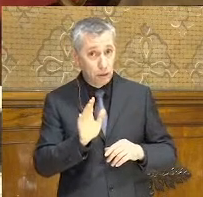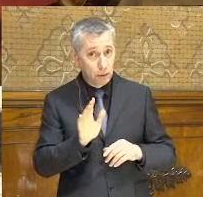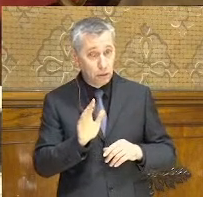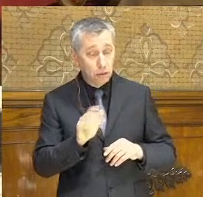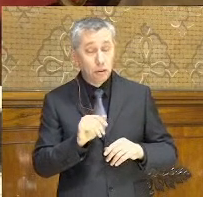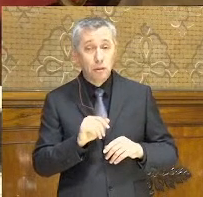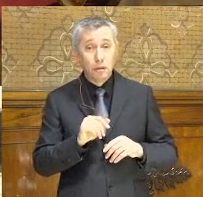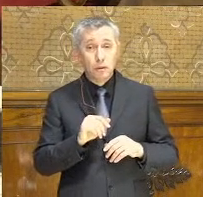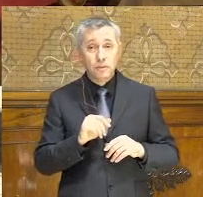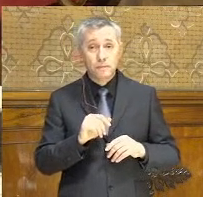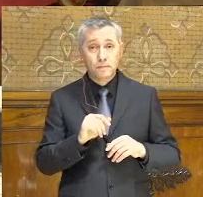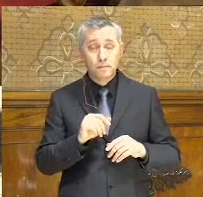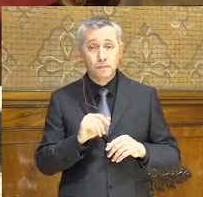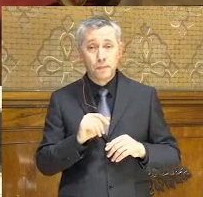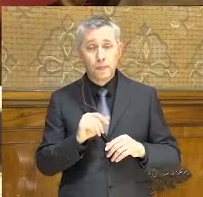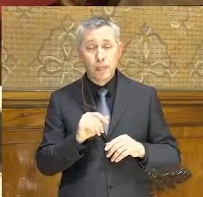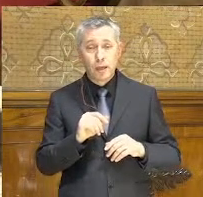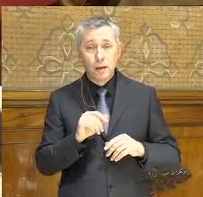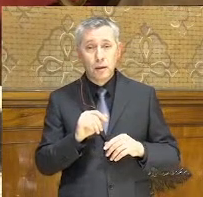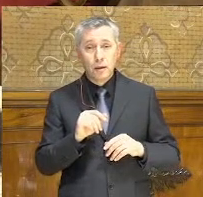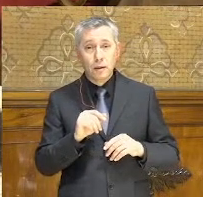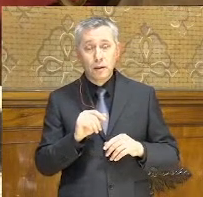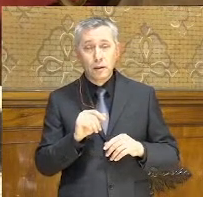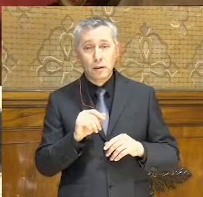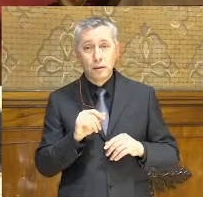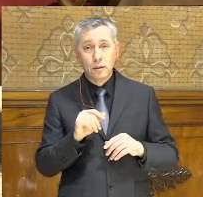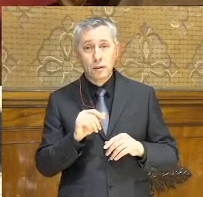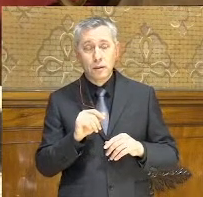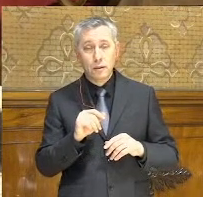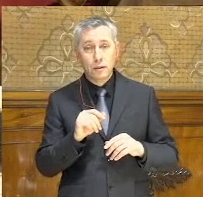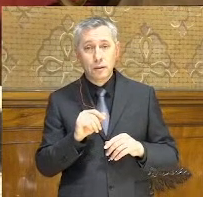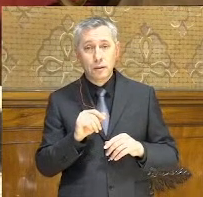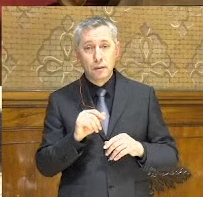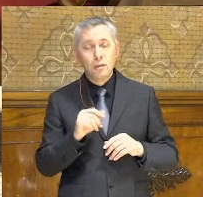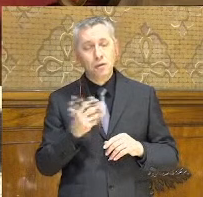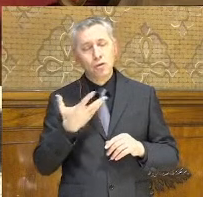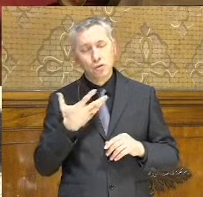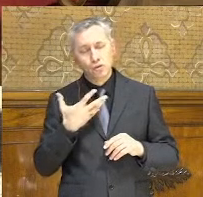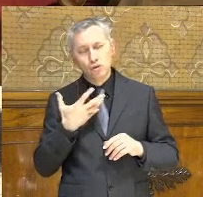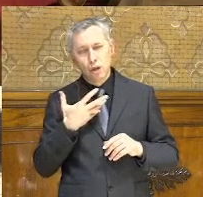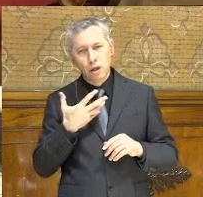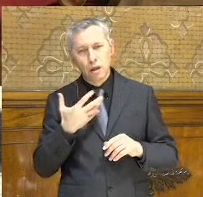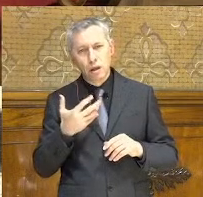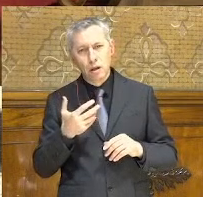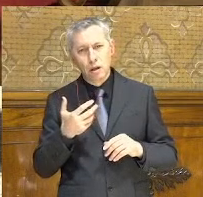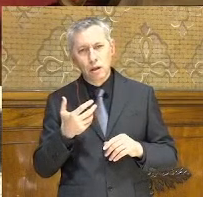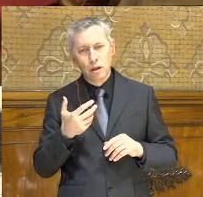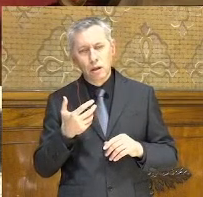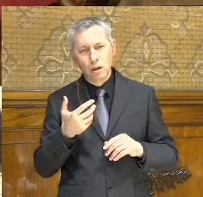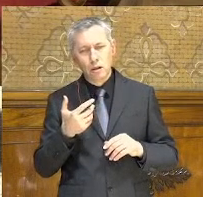new, as the preface to a new book on Fanon's phenomenology